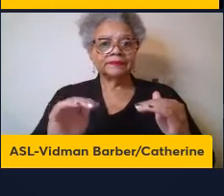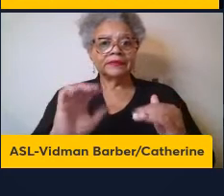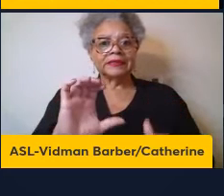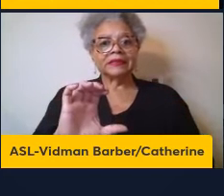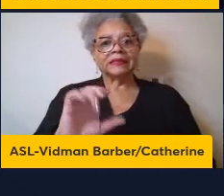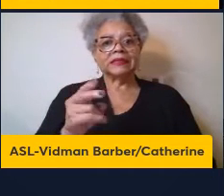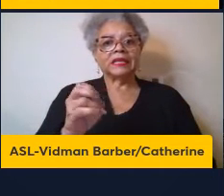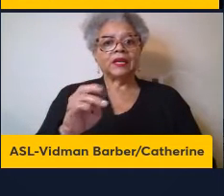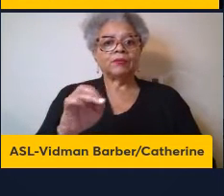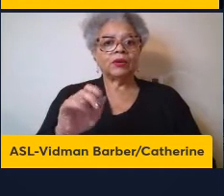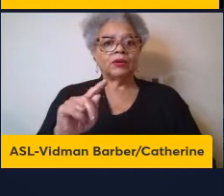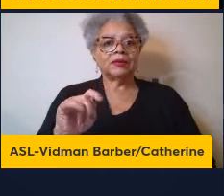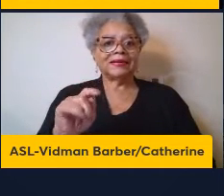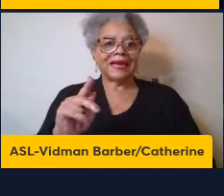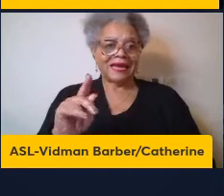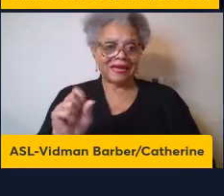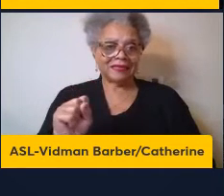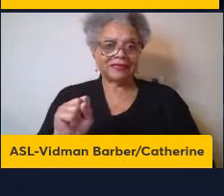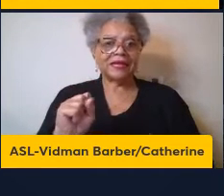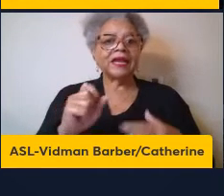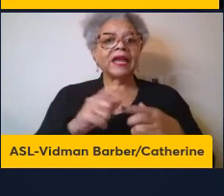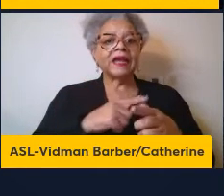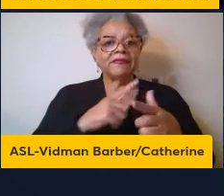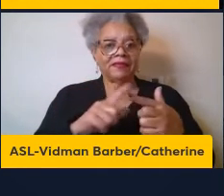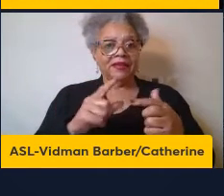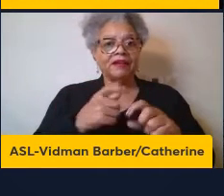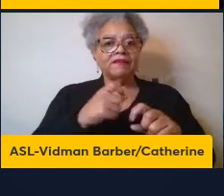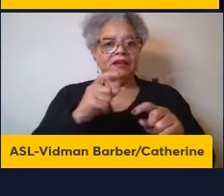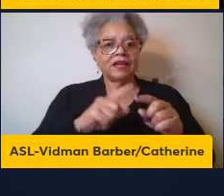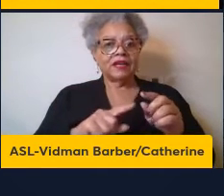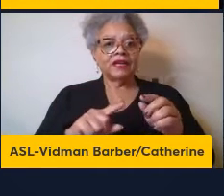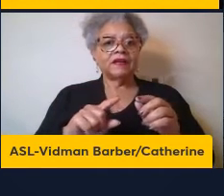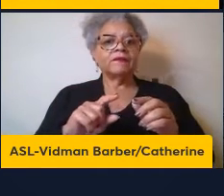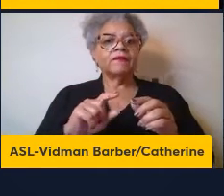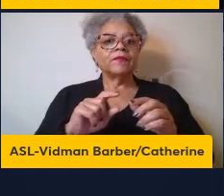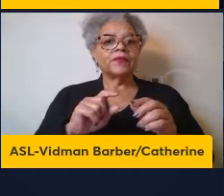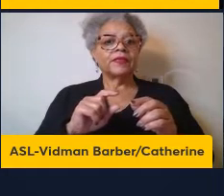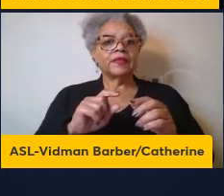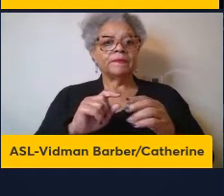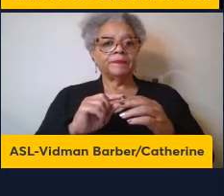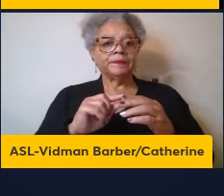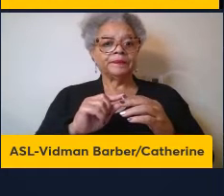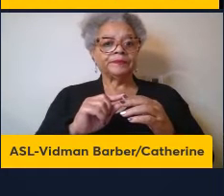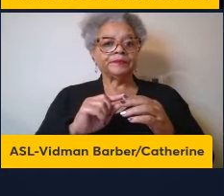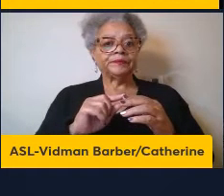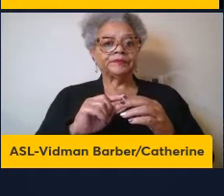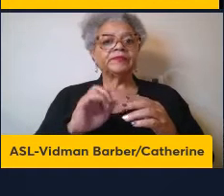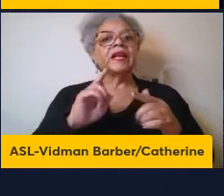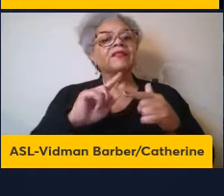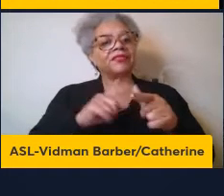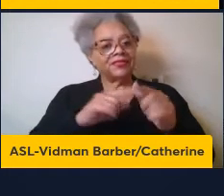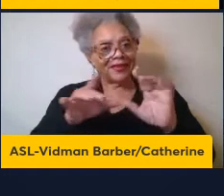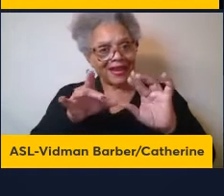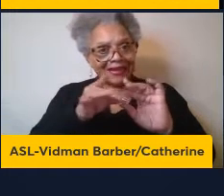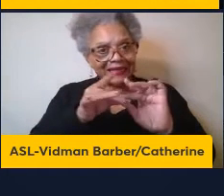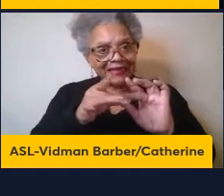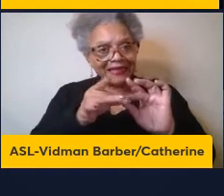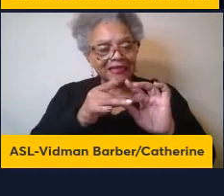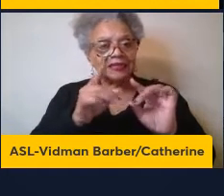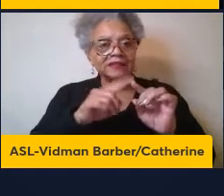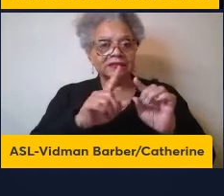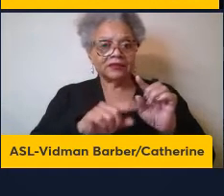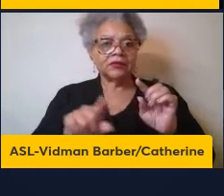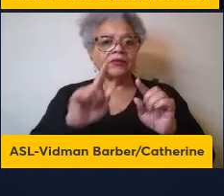and cytokines and regulate, upregulate adhesion receptors and molecules.